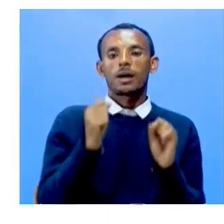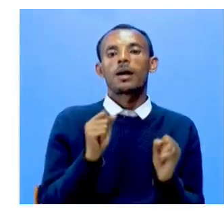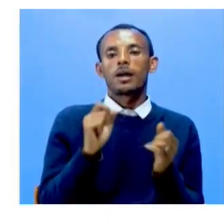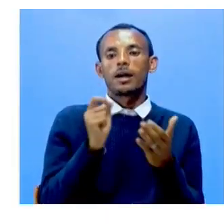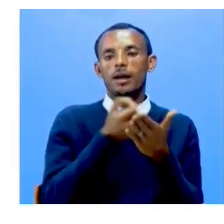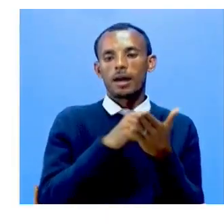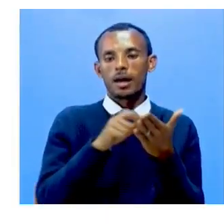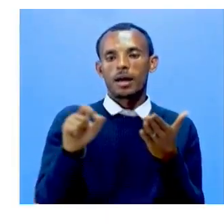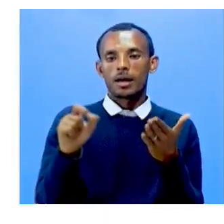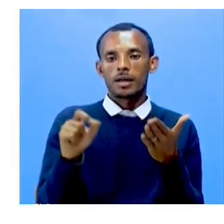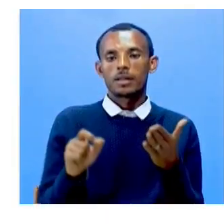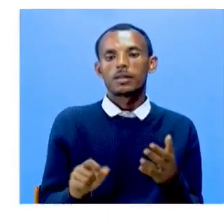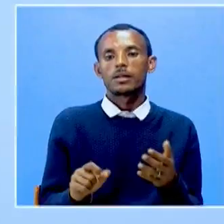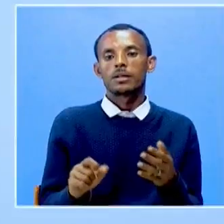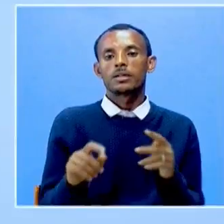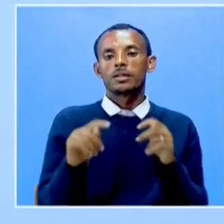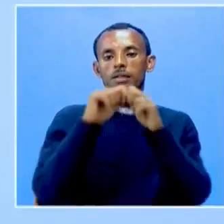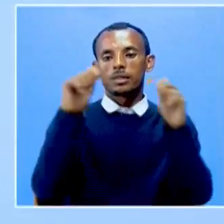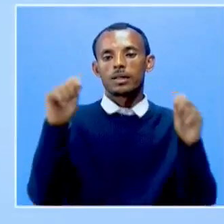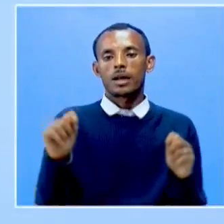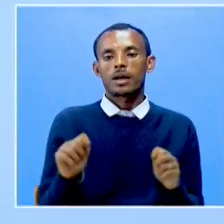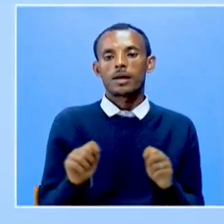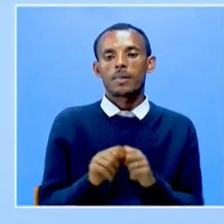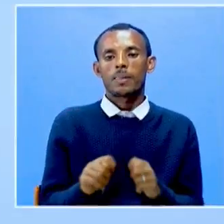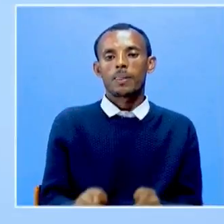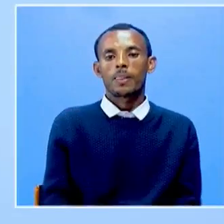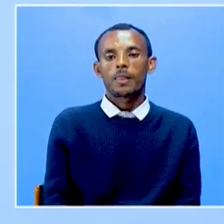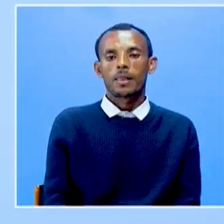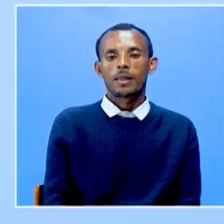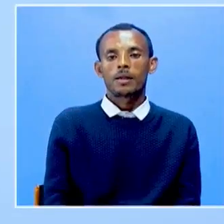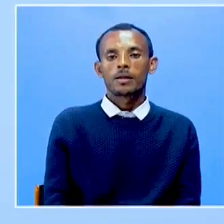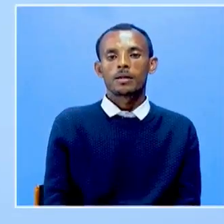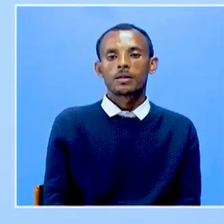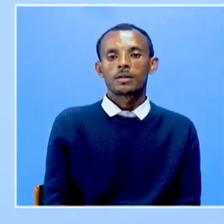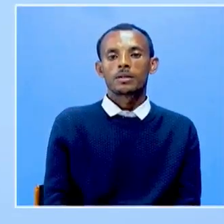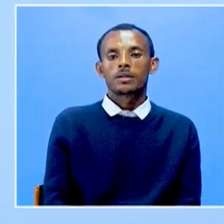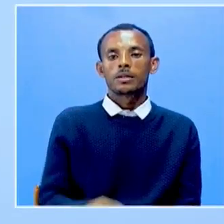form. Triangle, let me write this,